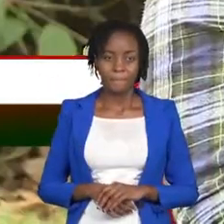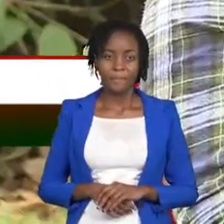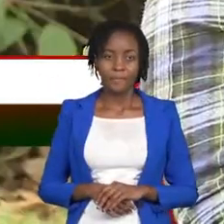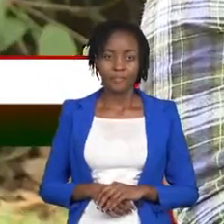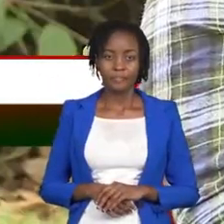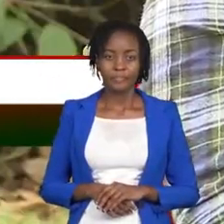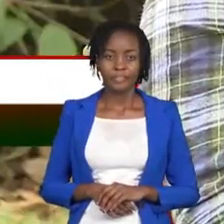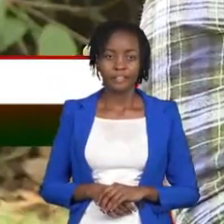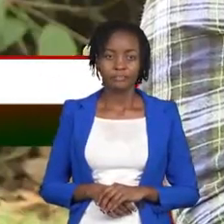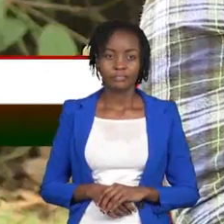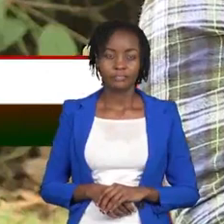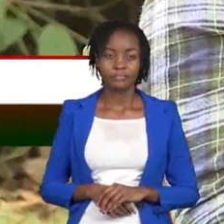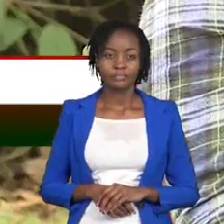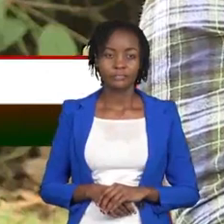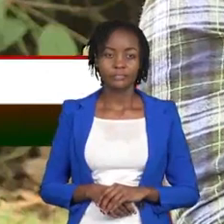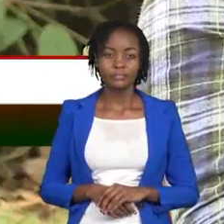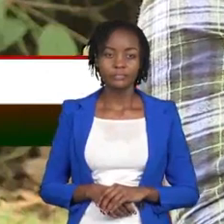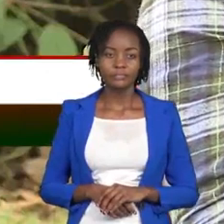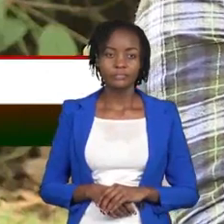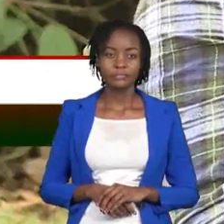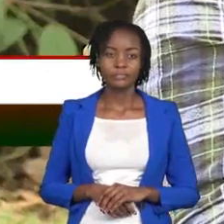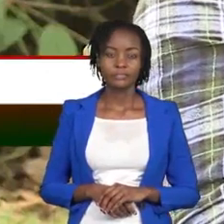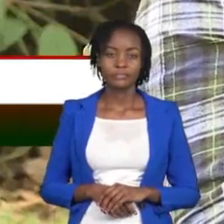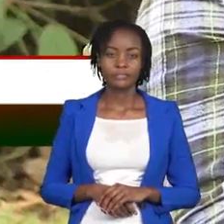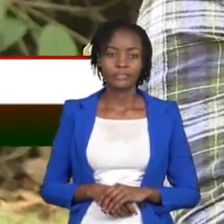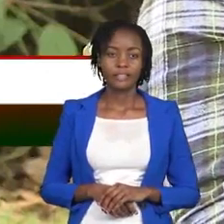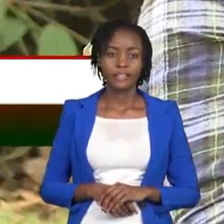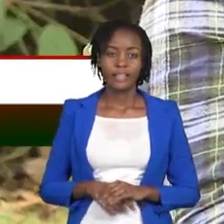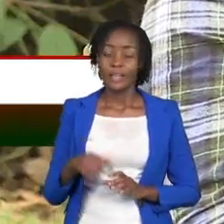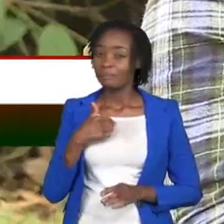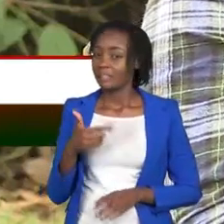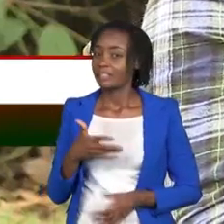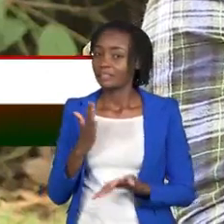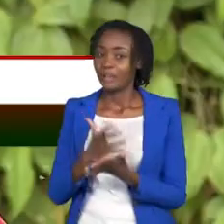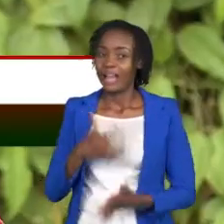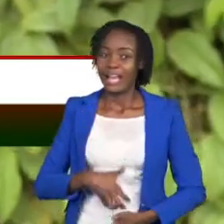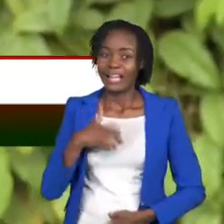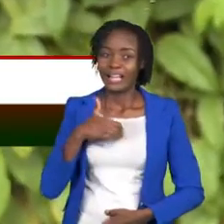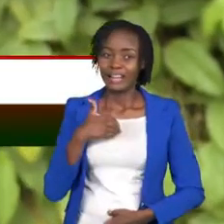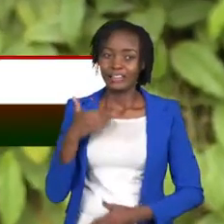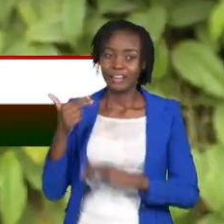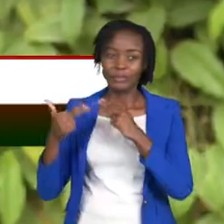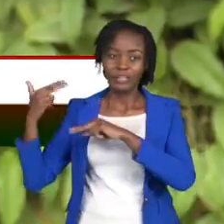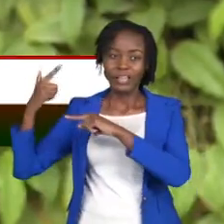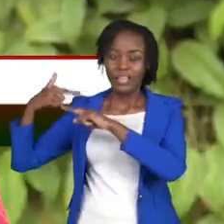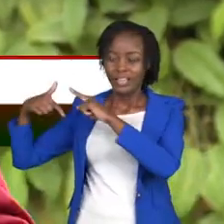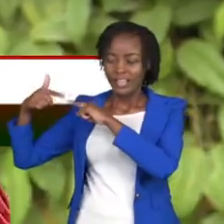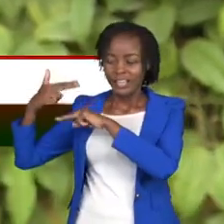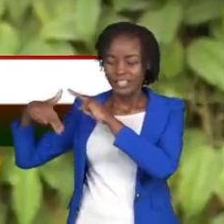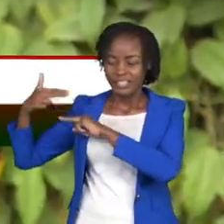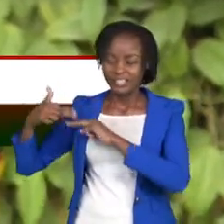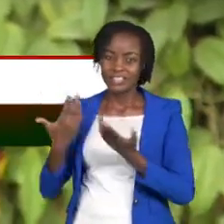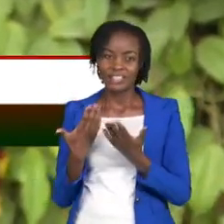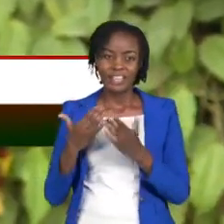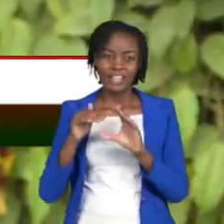Eugene. Yes. Now, I was almost getting irritated when you're talking about history and museums and everything.